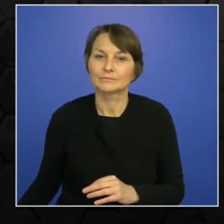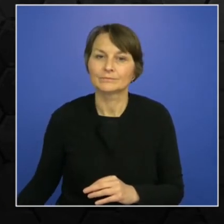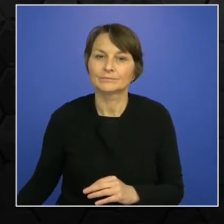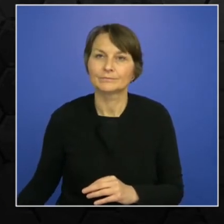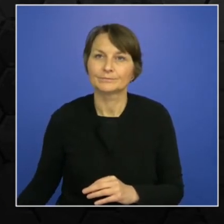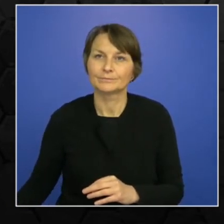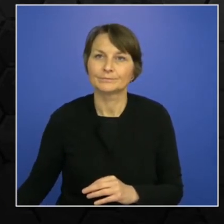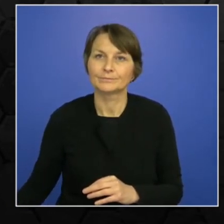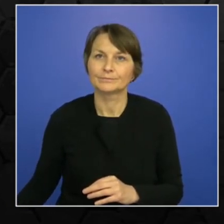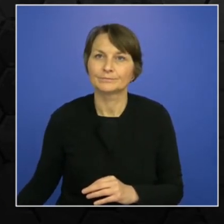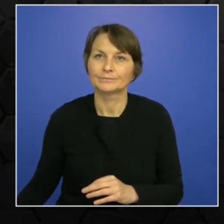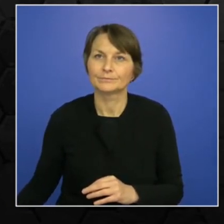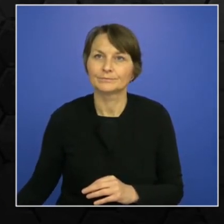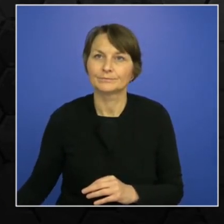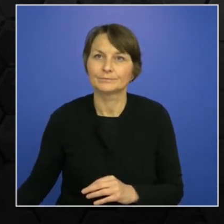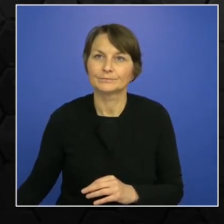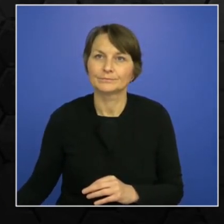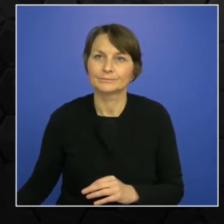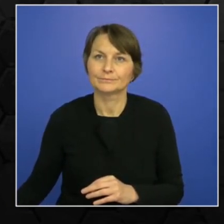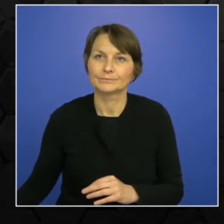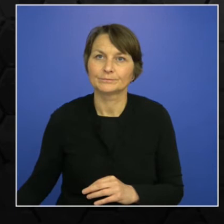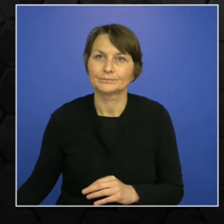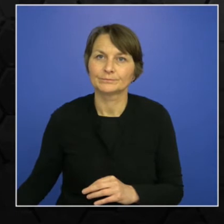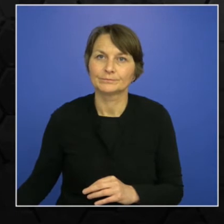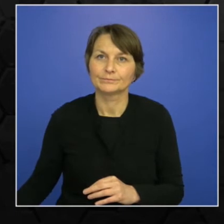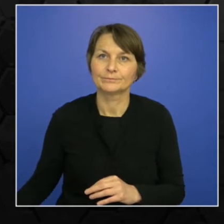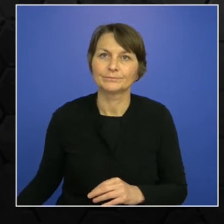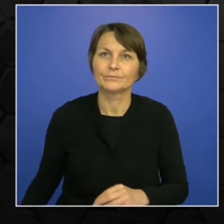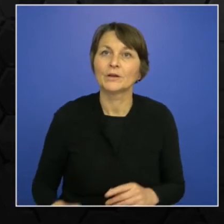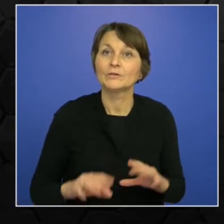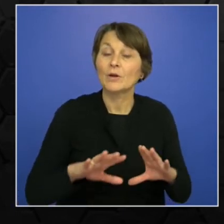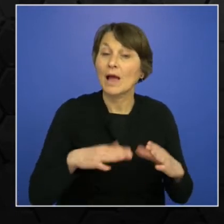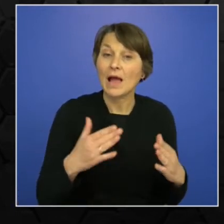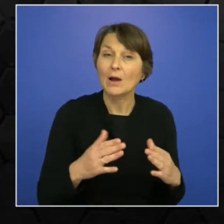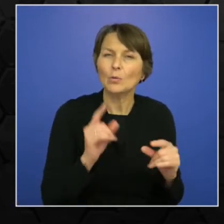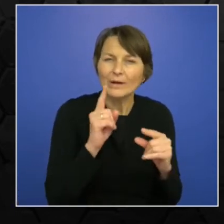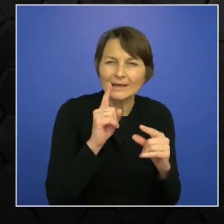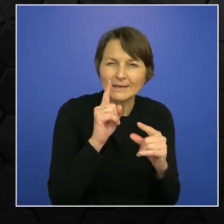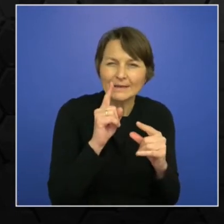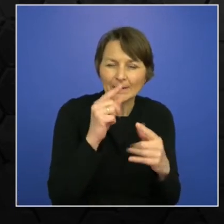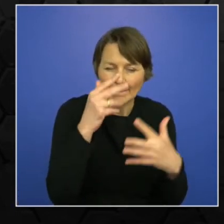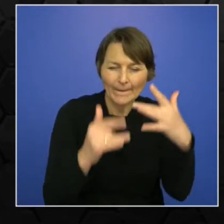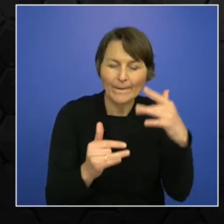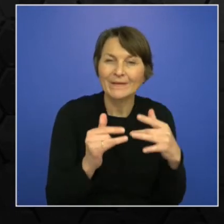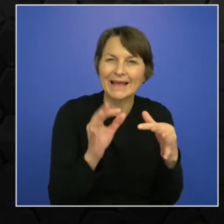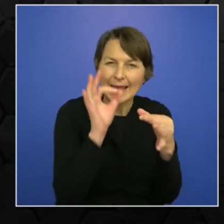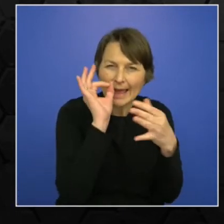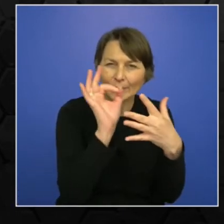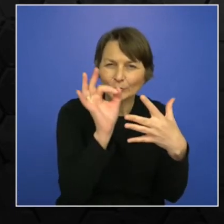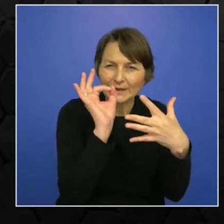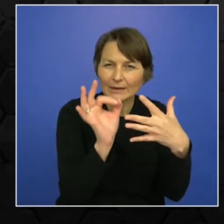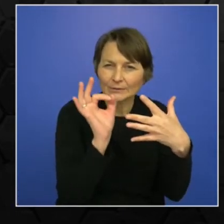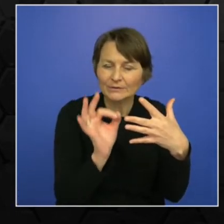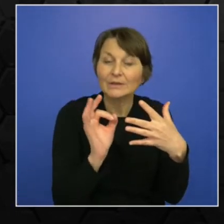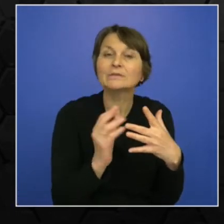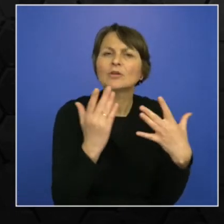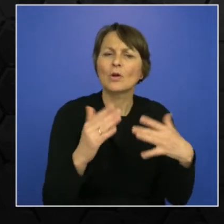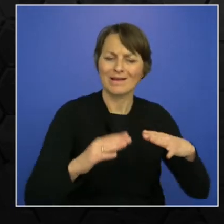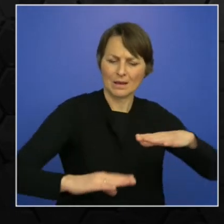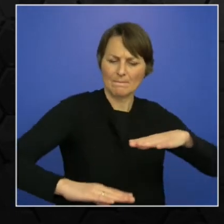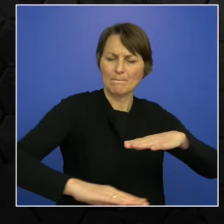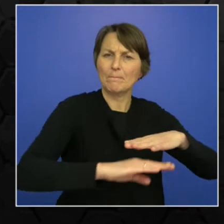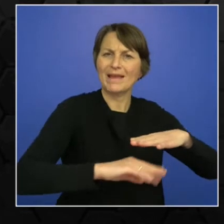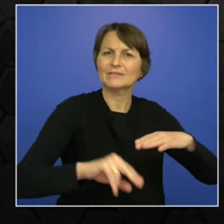is we restrict the decimal precision accuracy of the weights and biases of the basic neural networks, because of